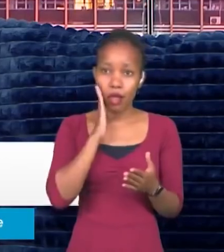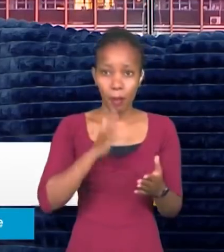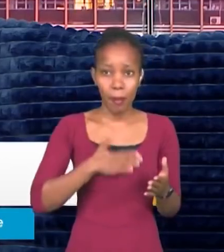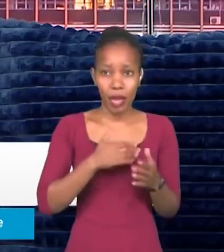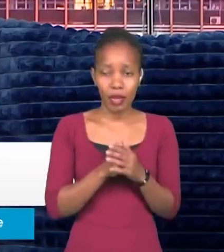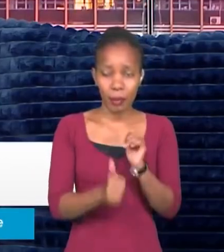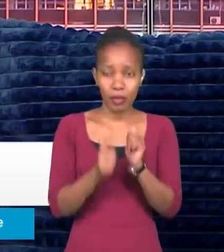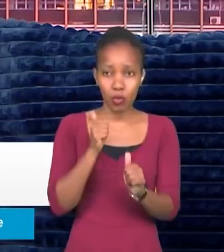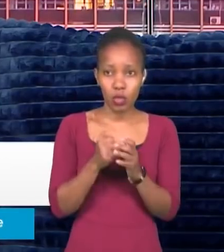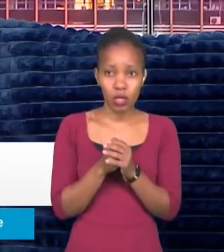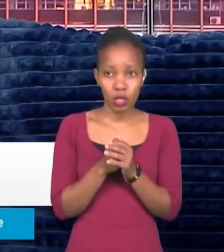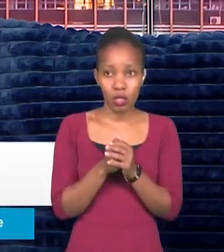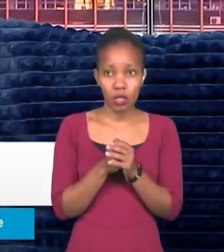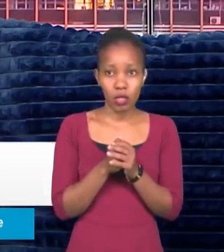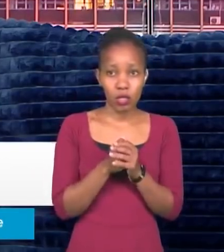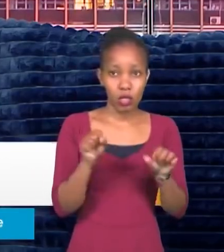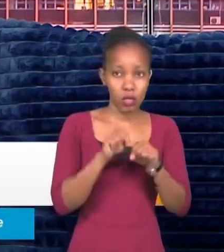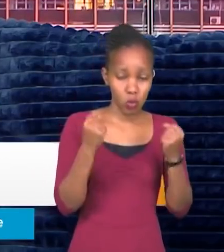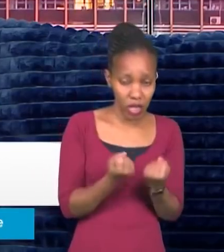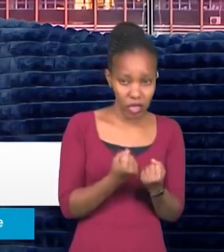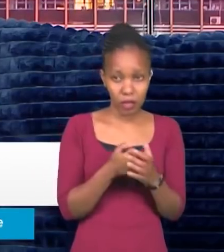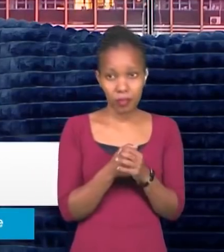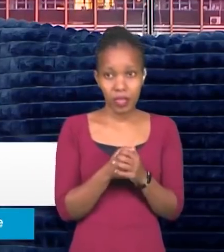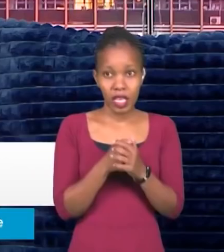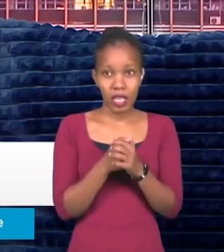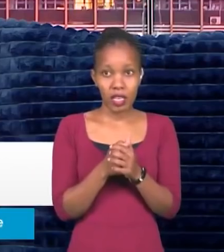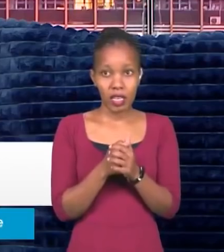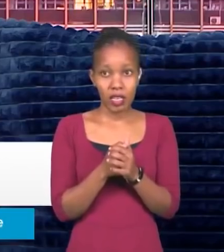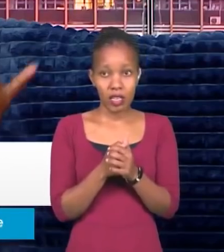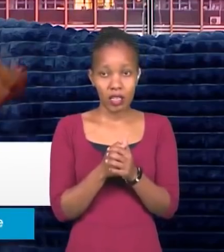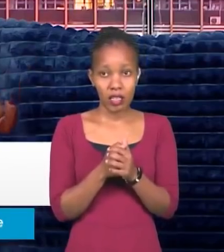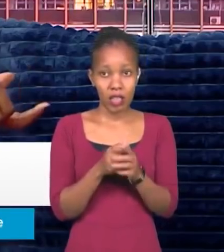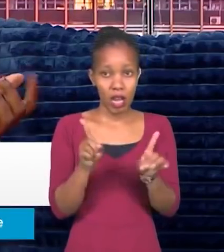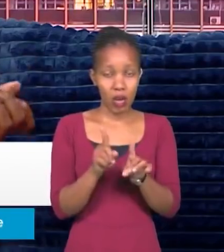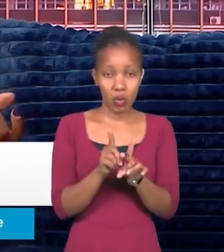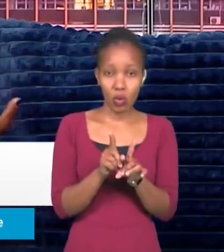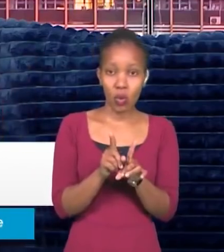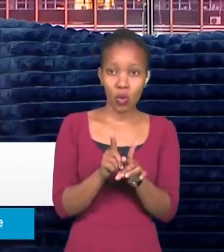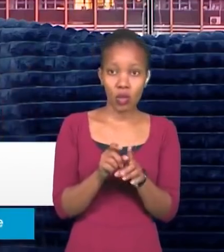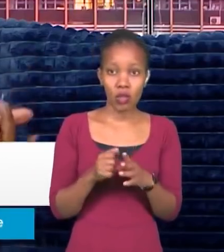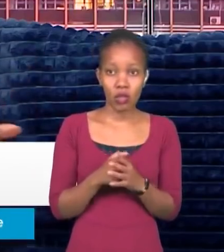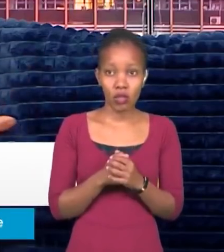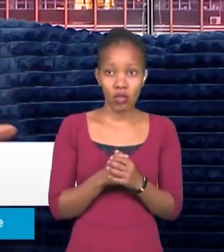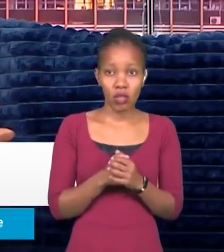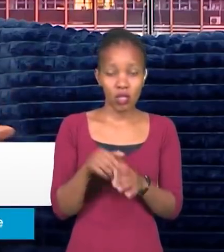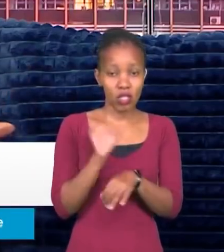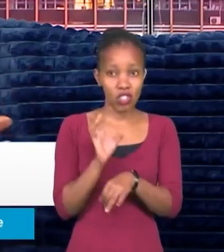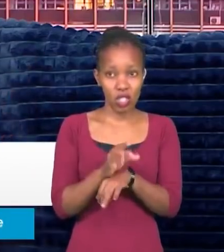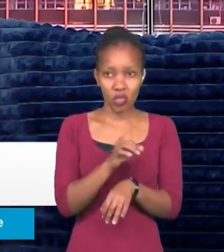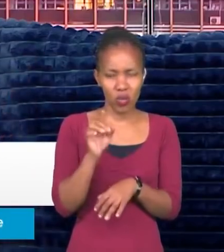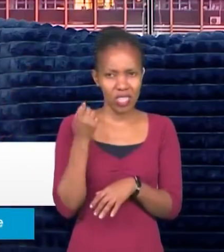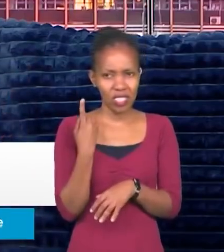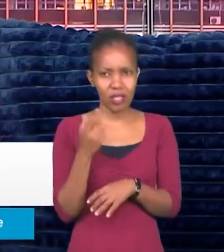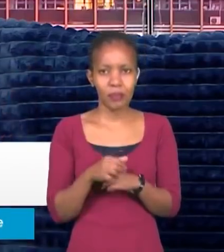would be rejected even maybe by the society and also maybe even with, you know, a church, you understand?